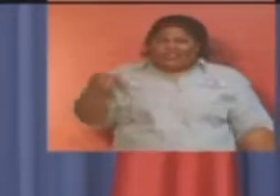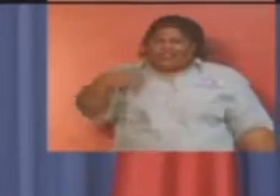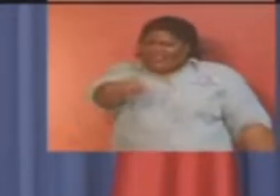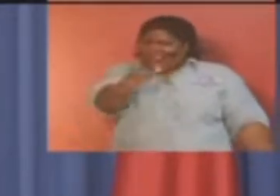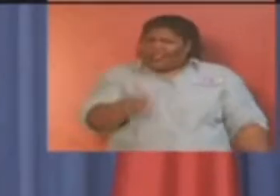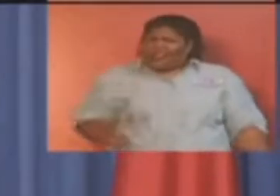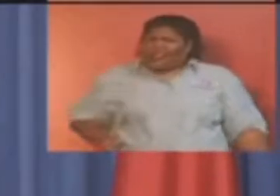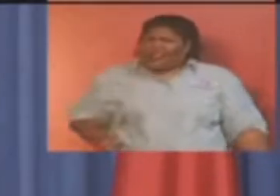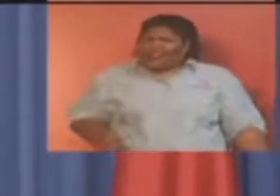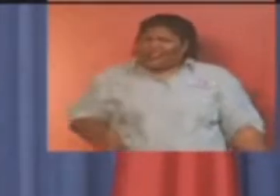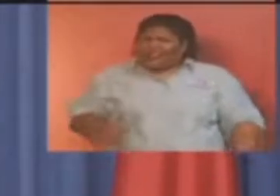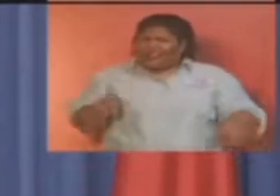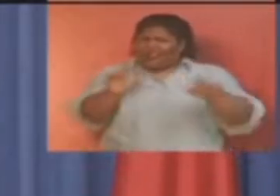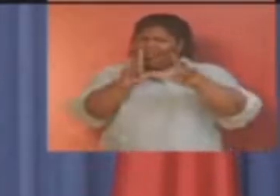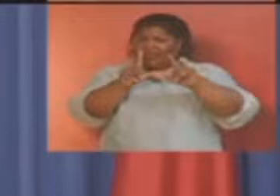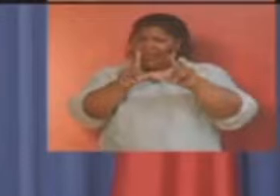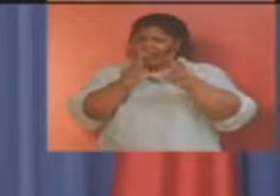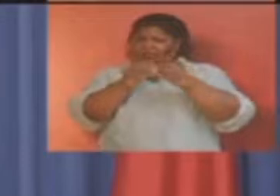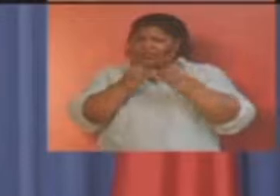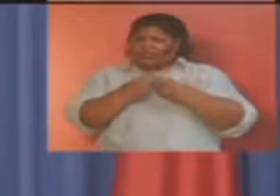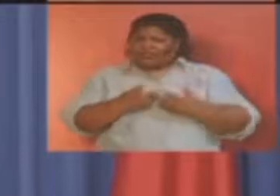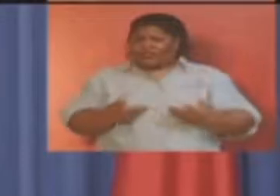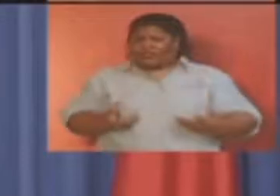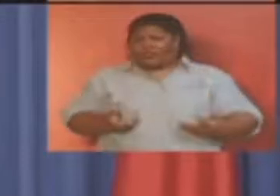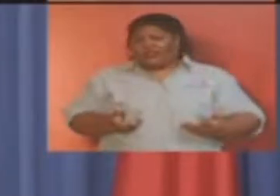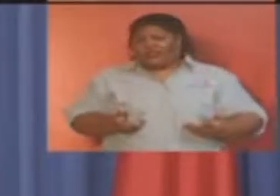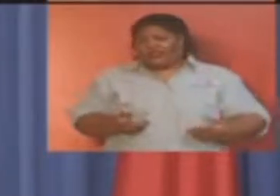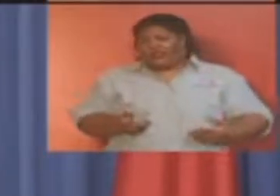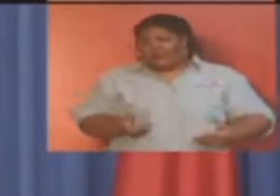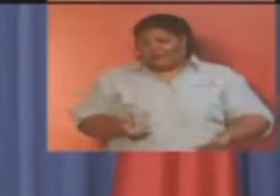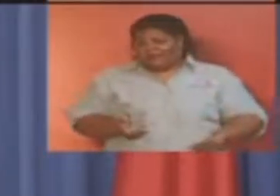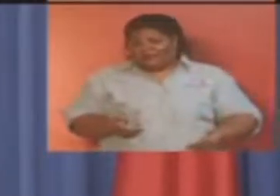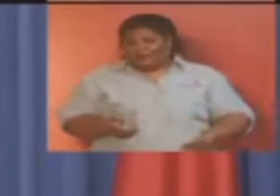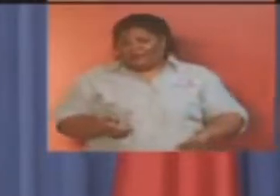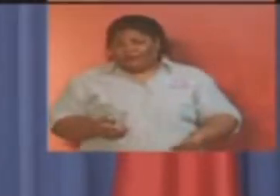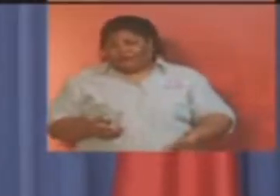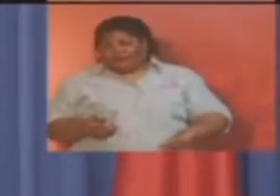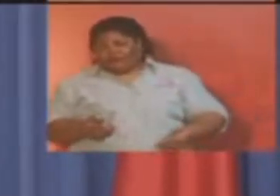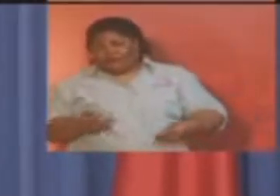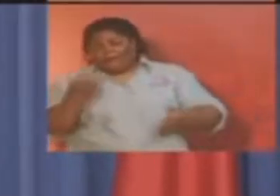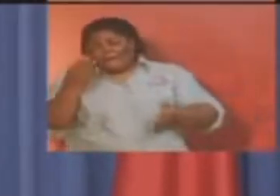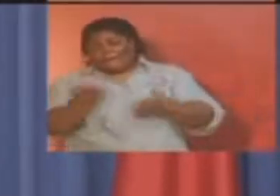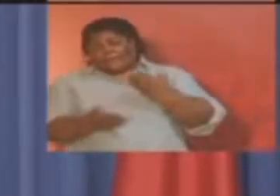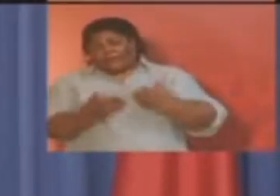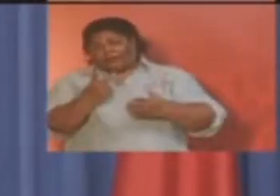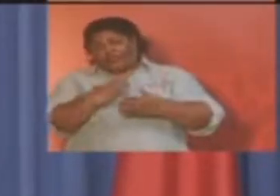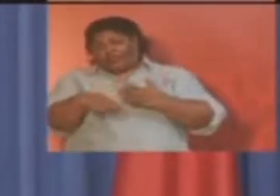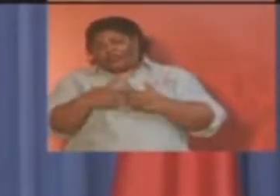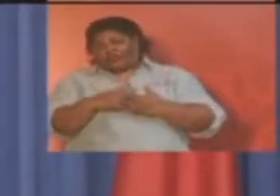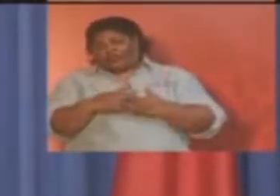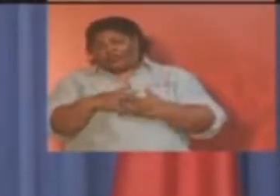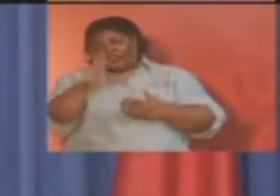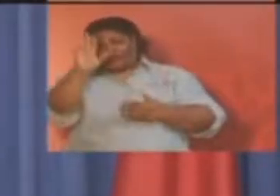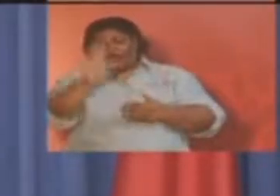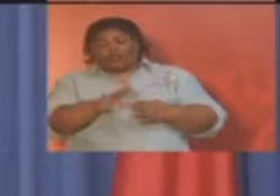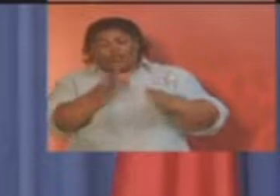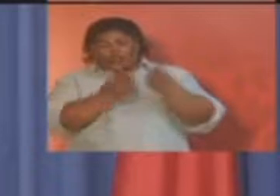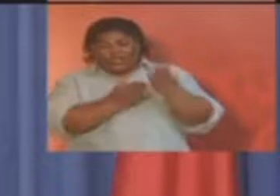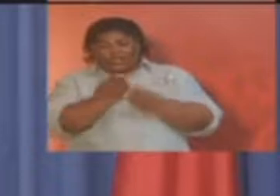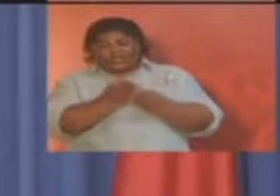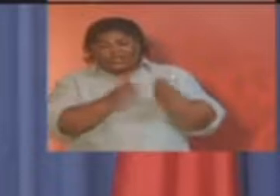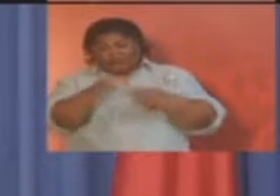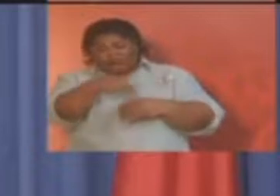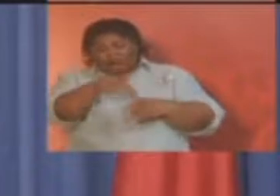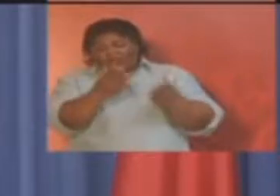outside licensing office. It may very well be that we just suspend those services over the next 2 weeks, and we can now tell persons